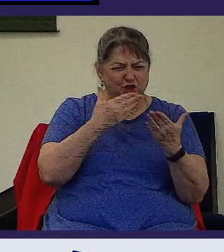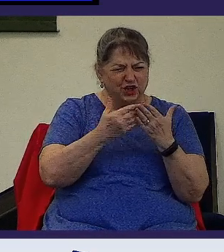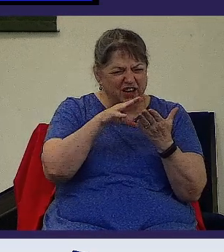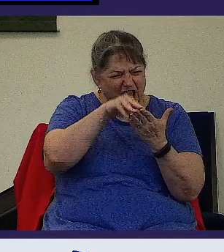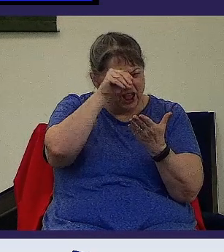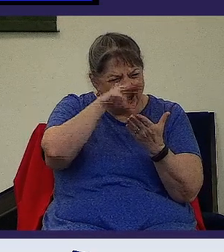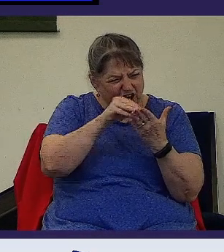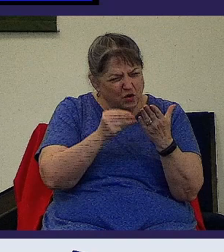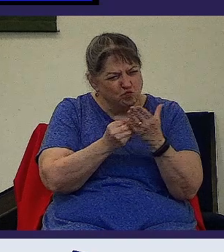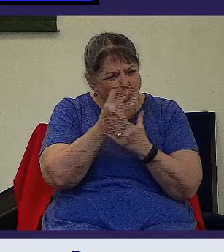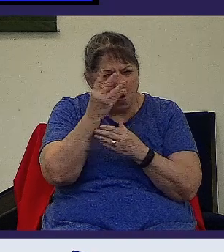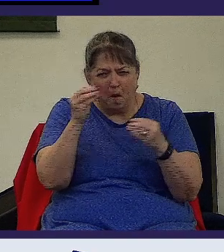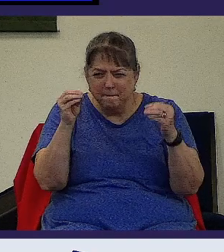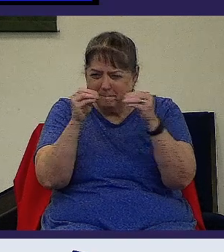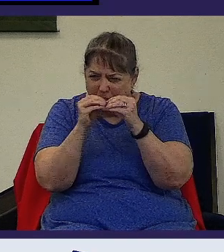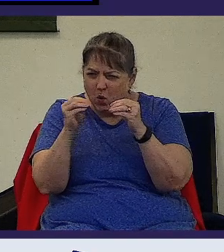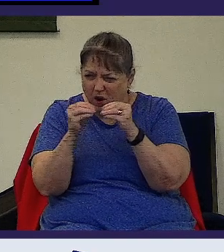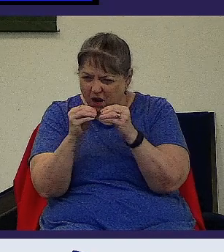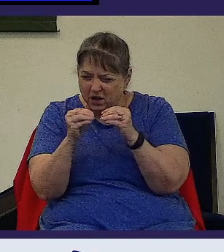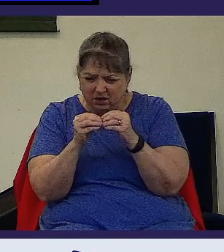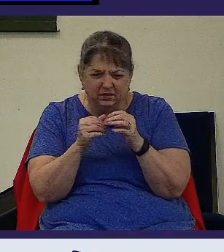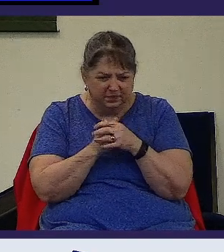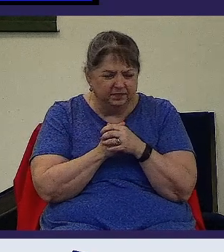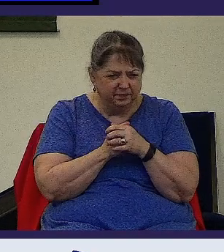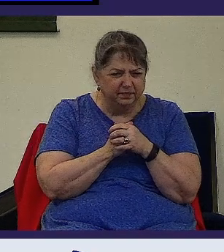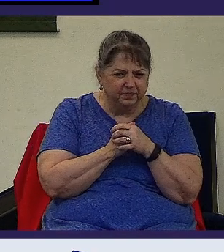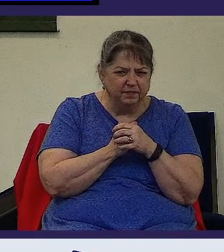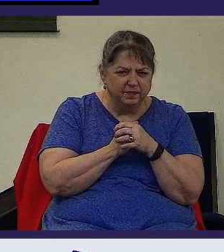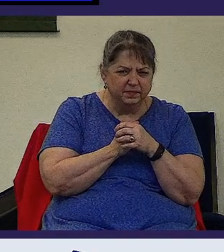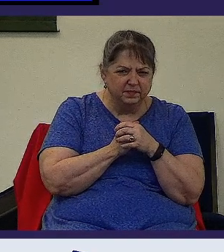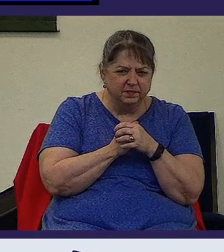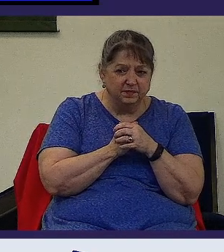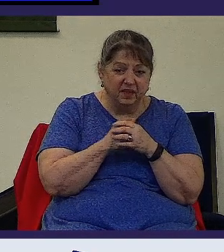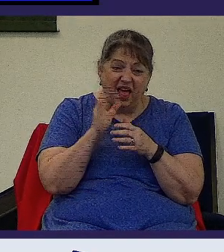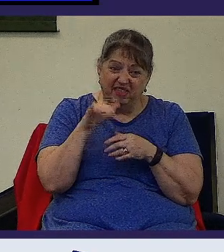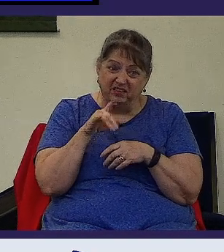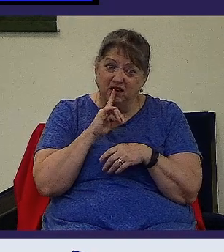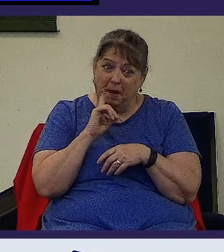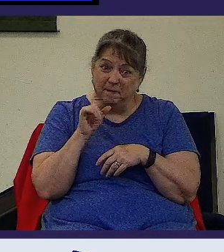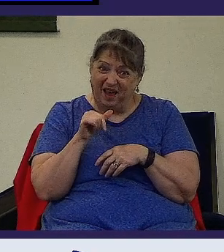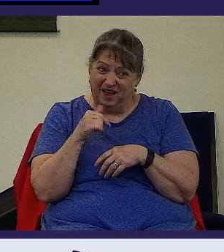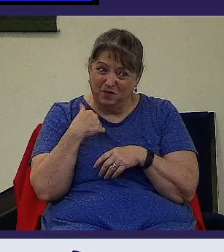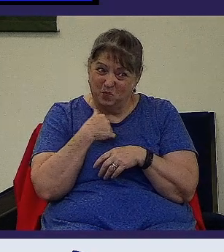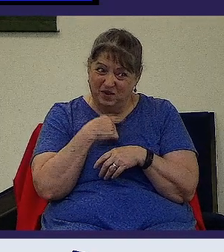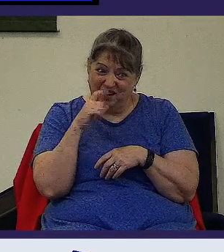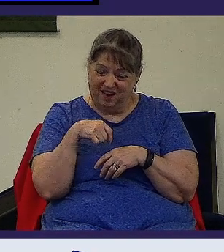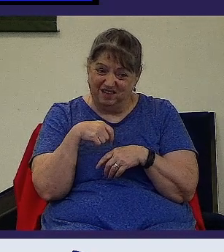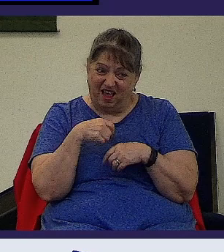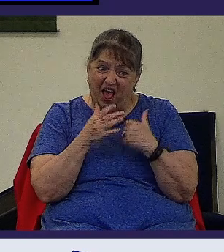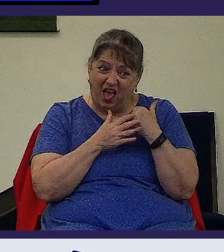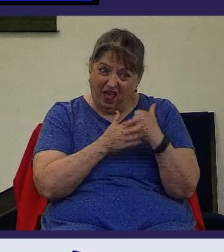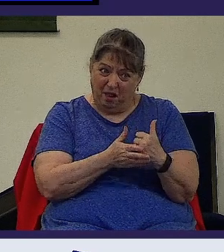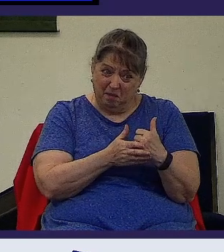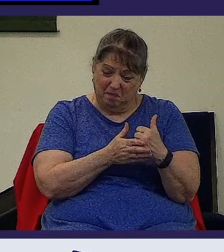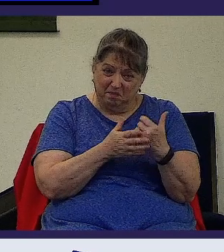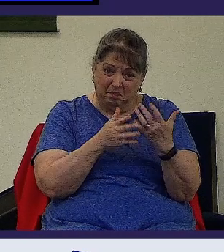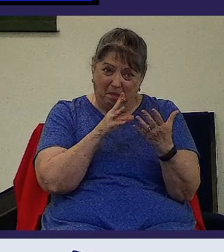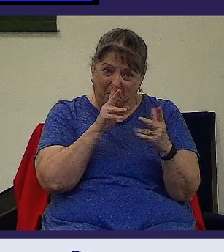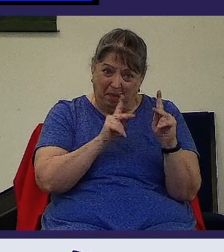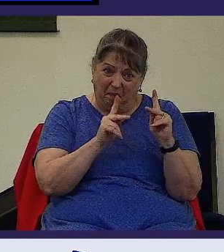time and i know that god's called us to disciple others that by the way is a commandment right and it's part of our theme memory verse for the year